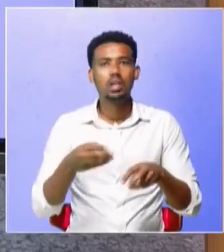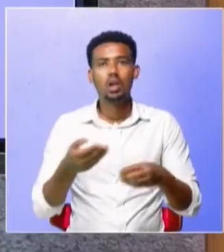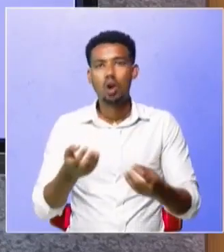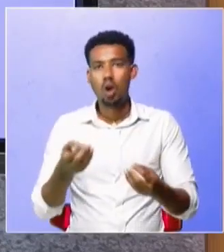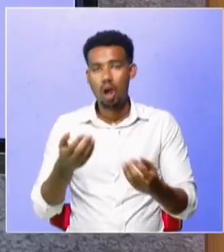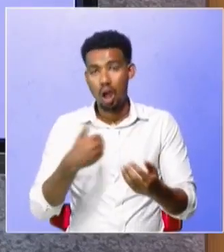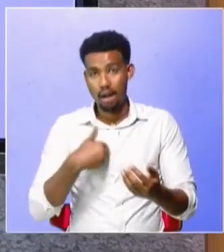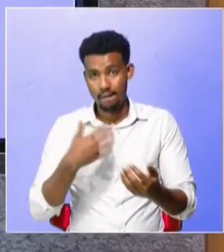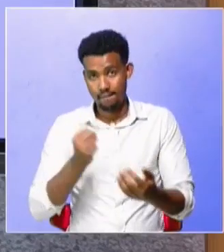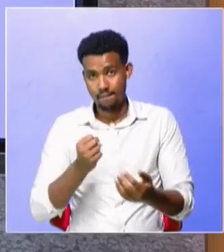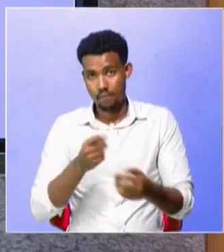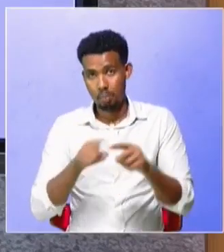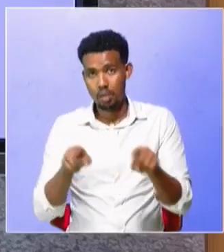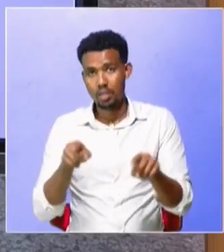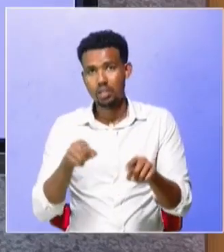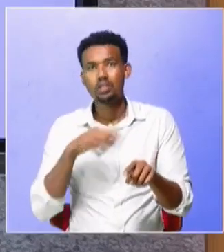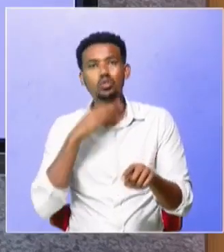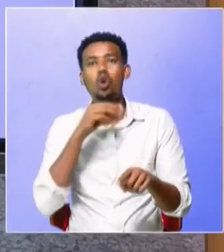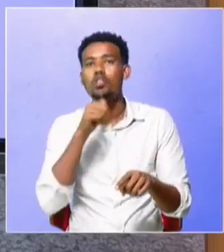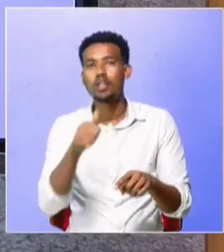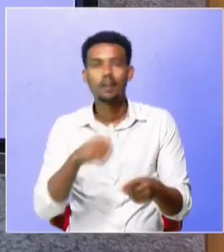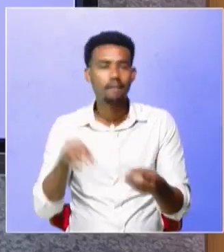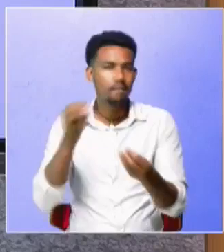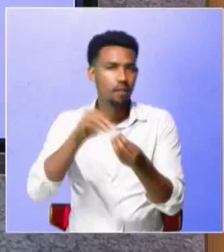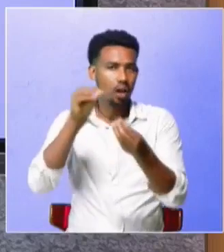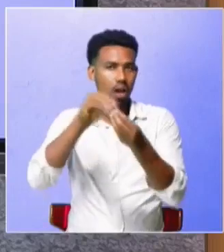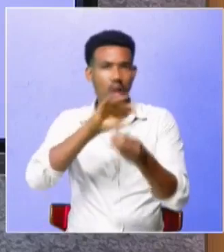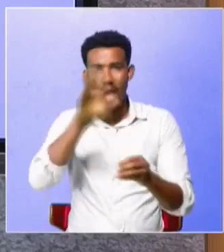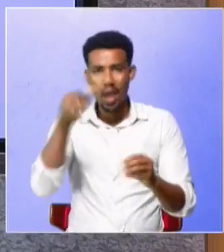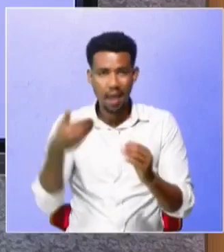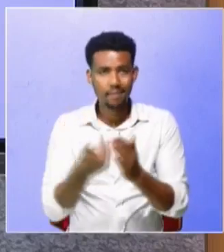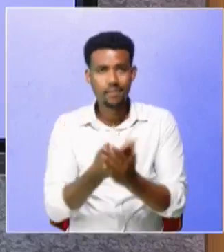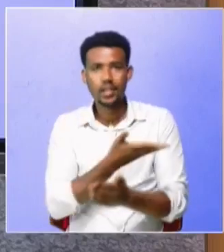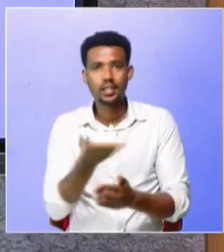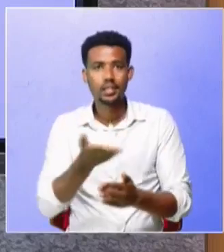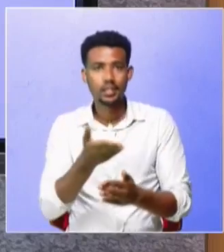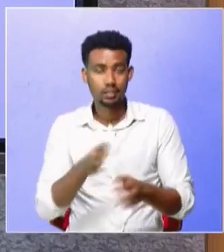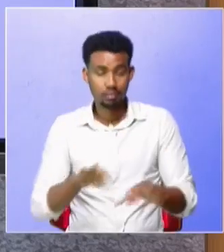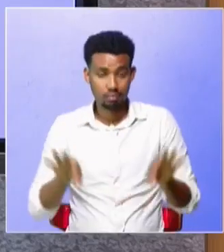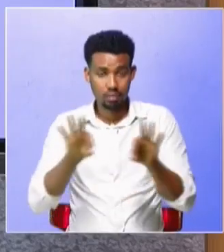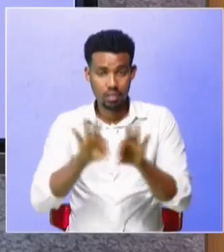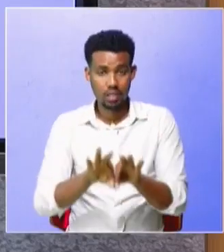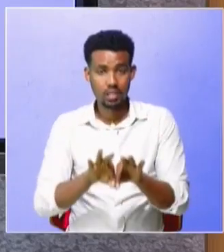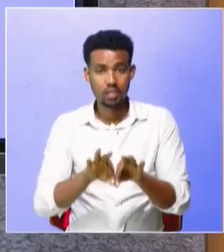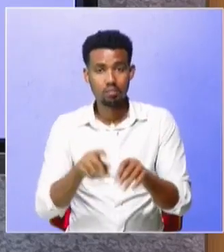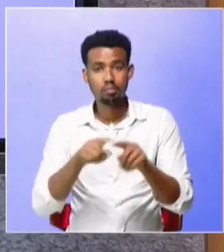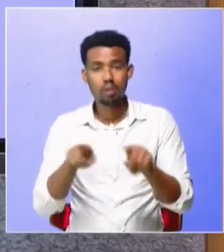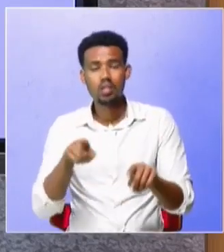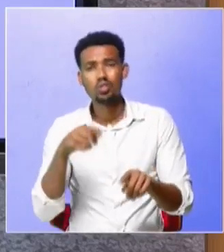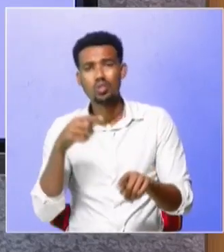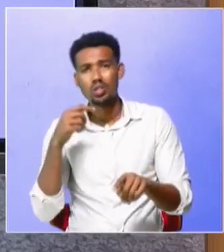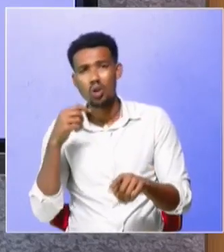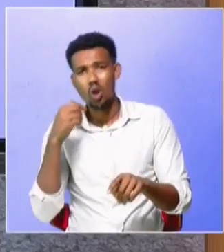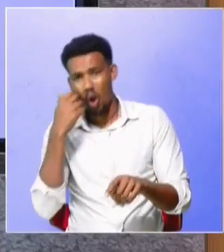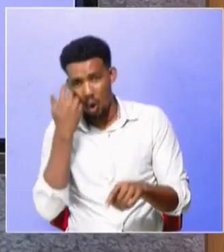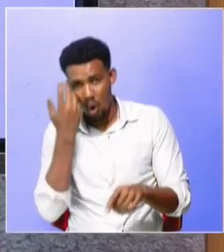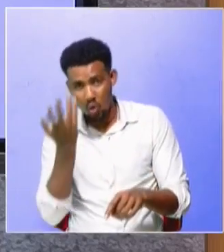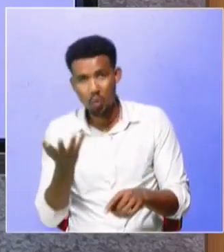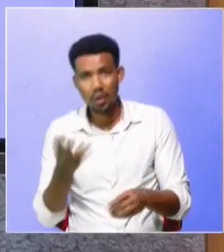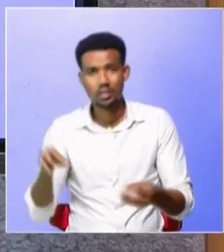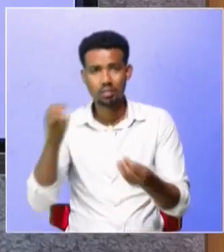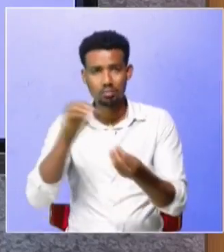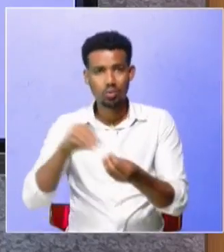have. So you have everything that you need at the moment, but always craving more